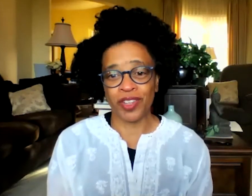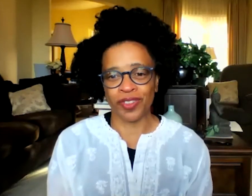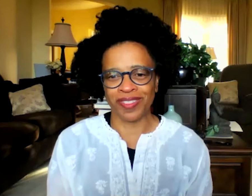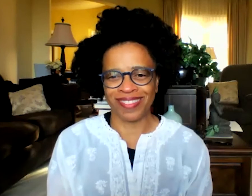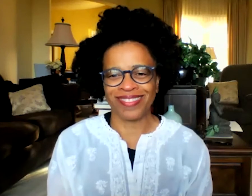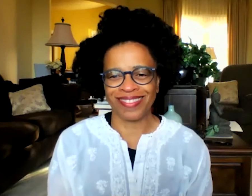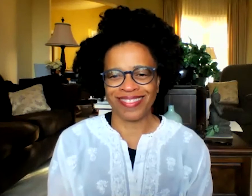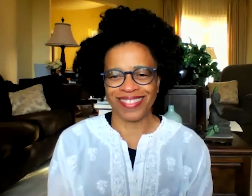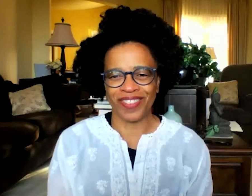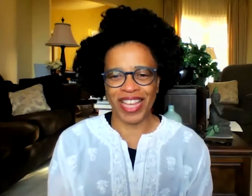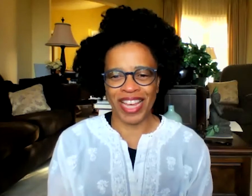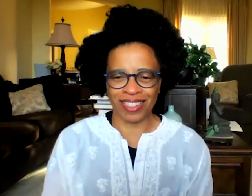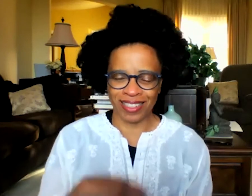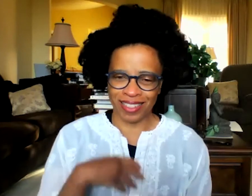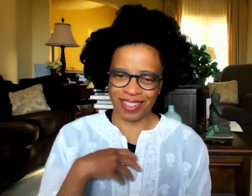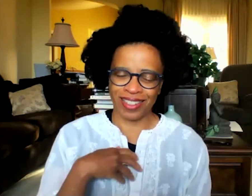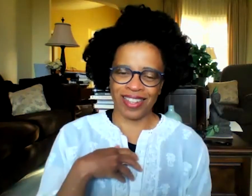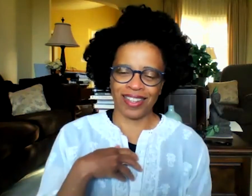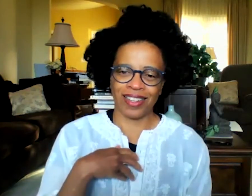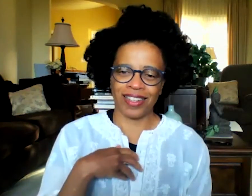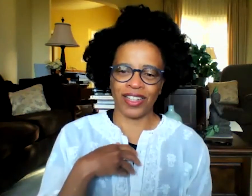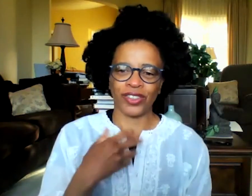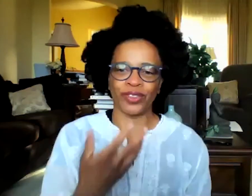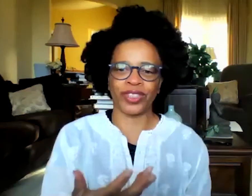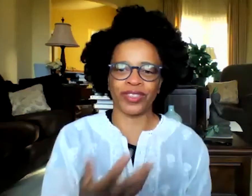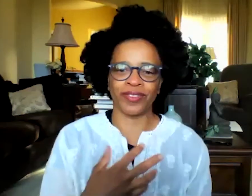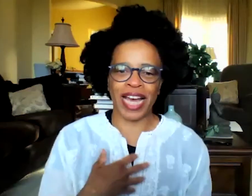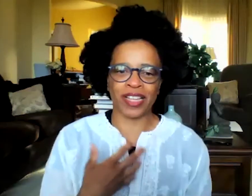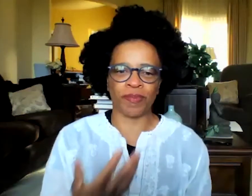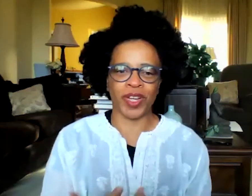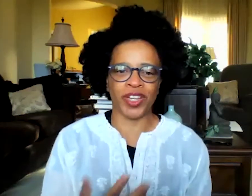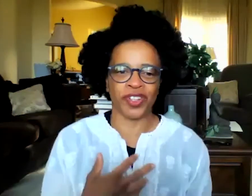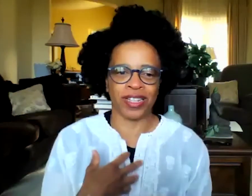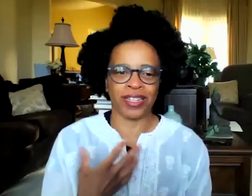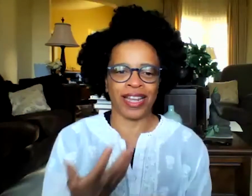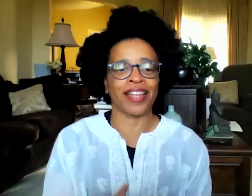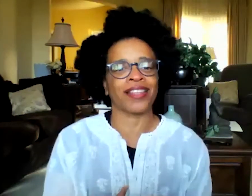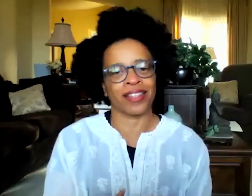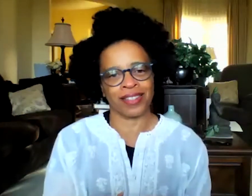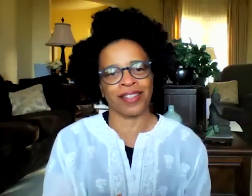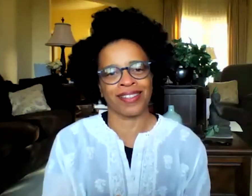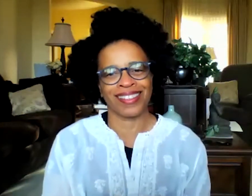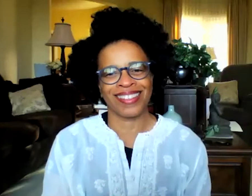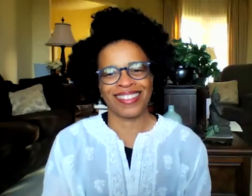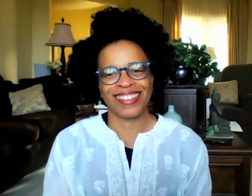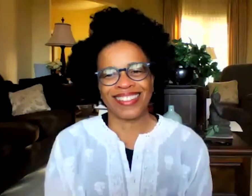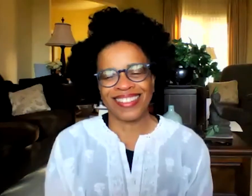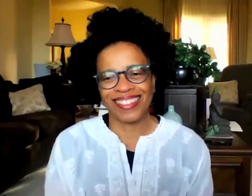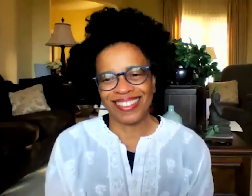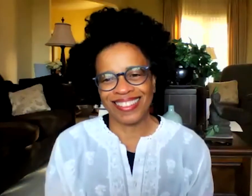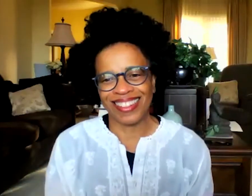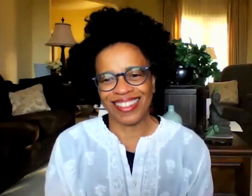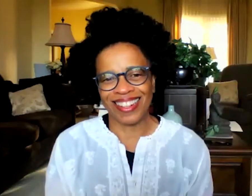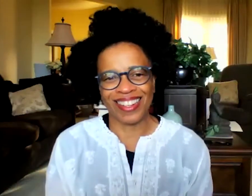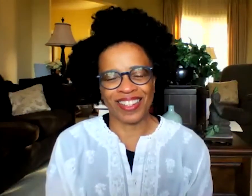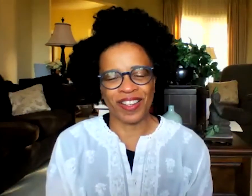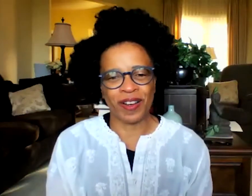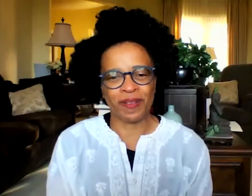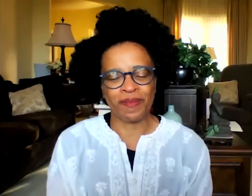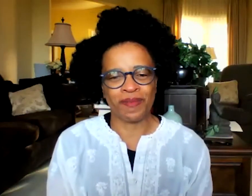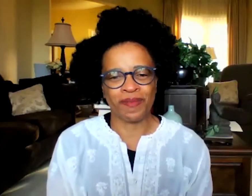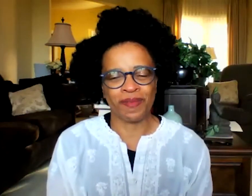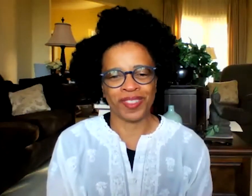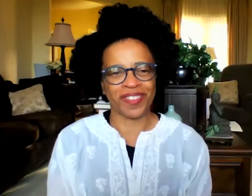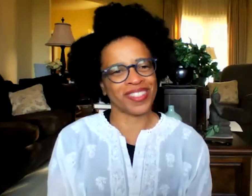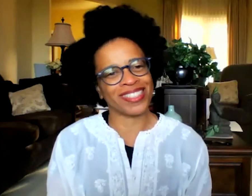It's a measure of that inclusive aspiration and ethic that